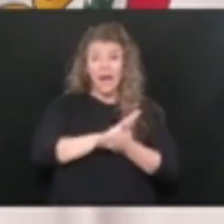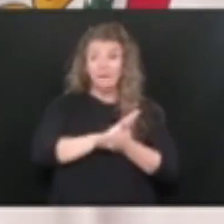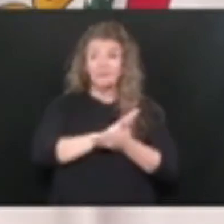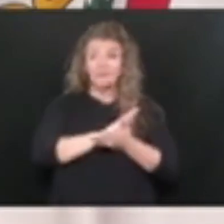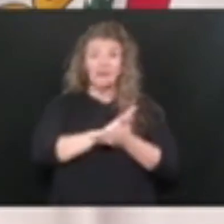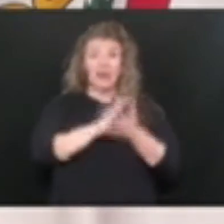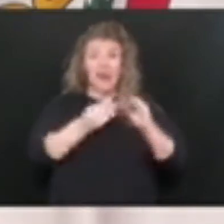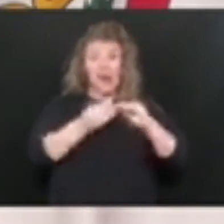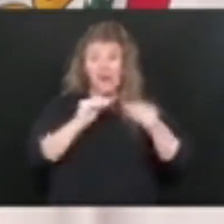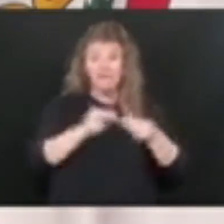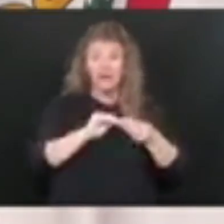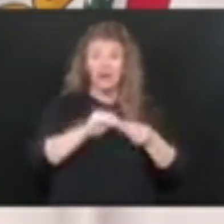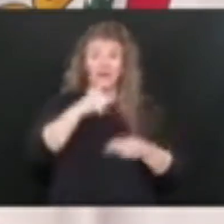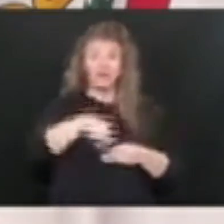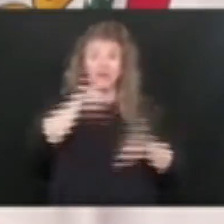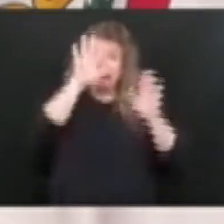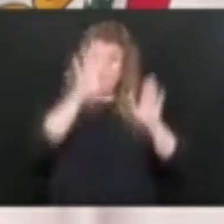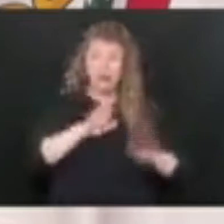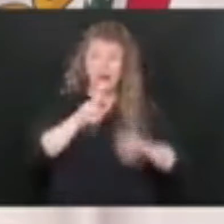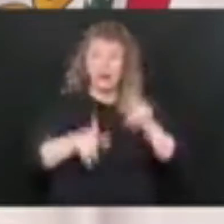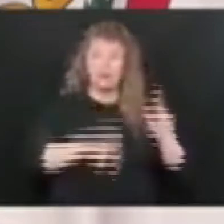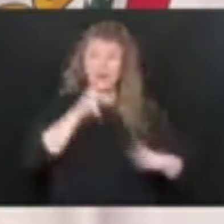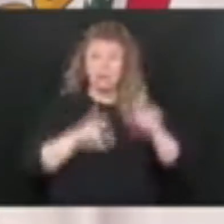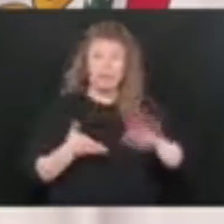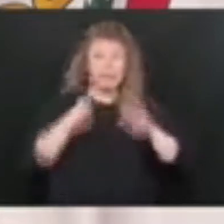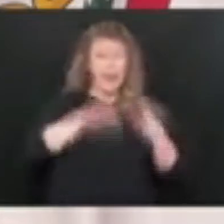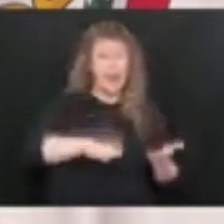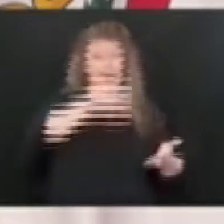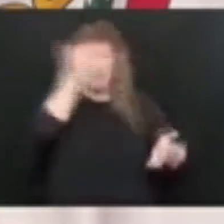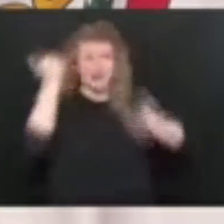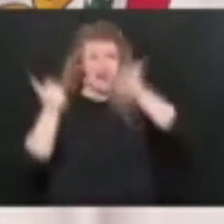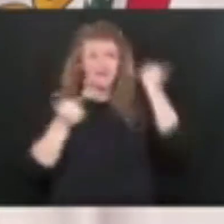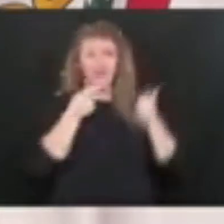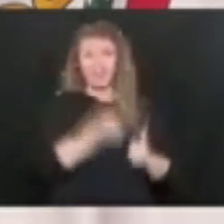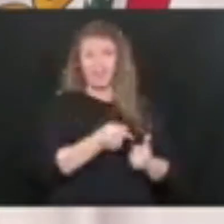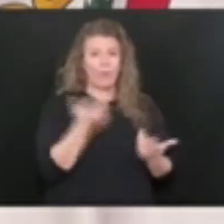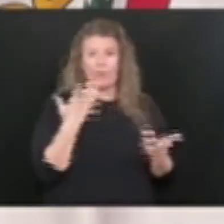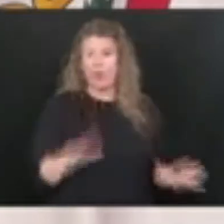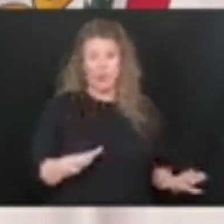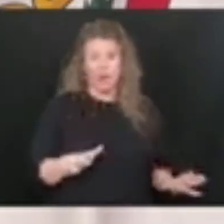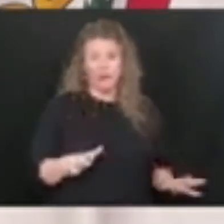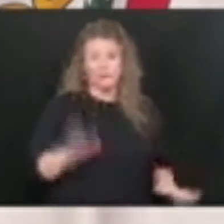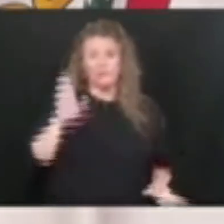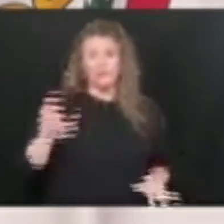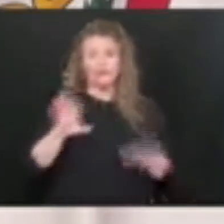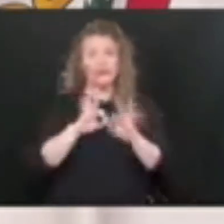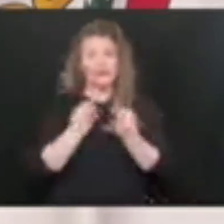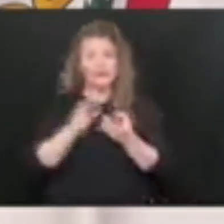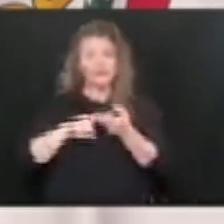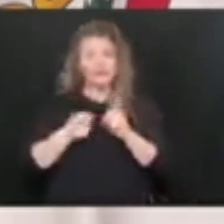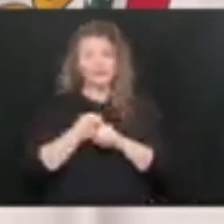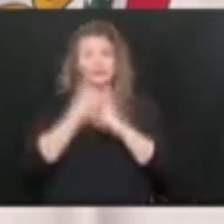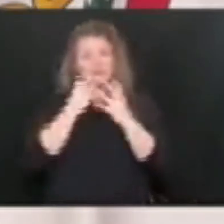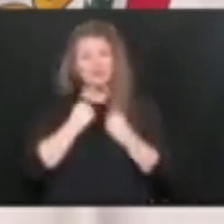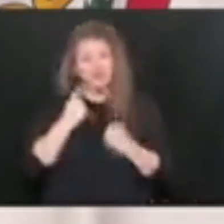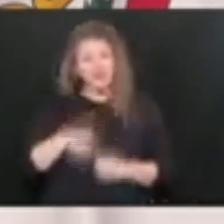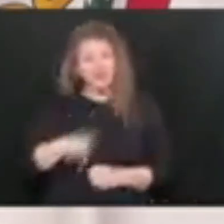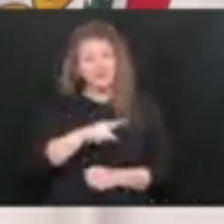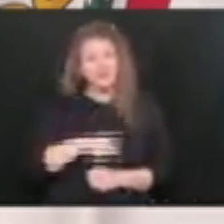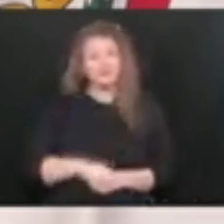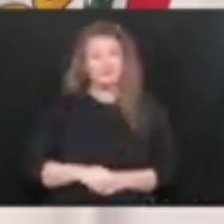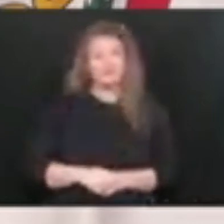people, die in vain, and please don't let their loved ones feel alone. The 2,680th death